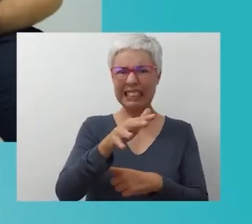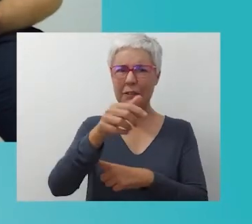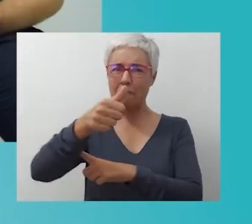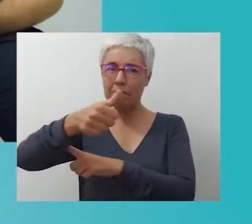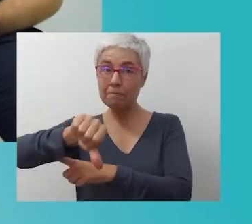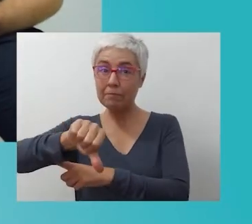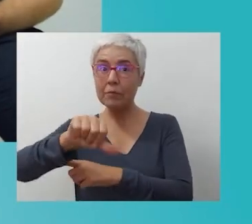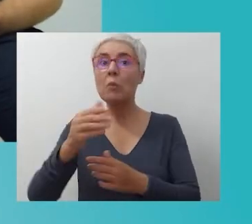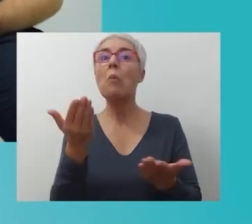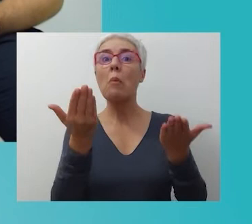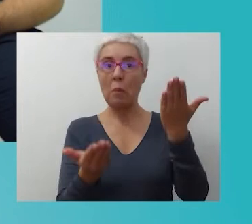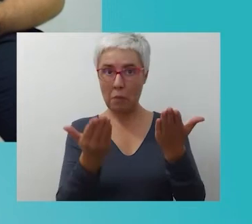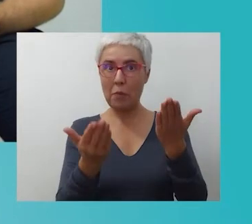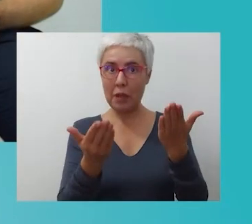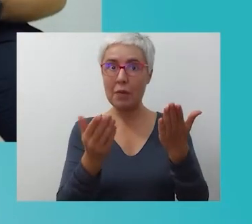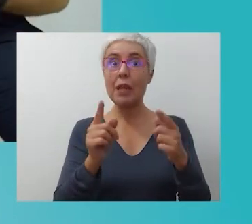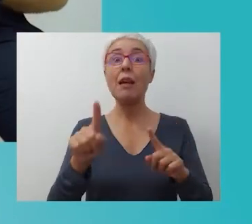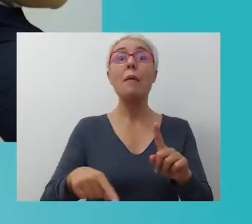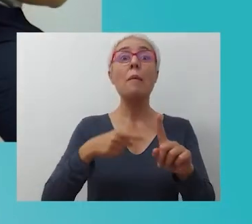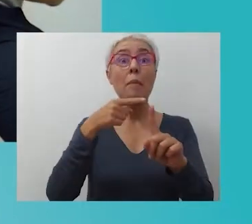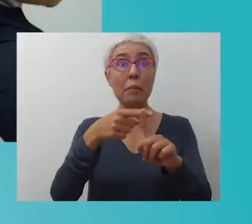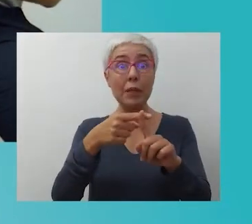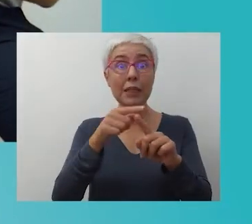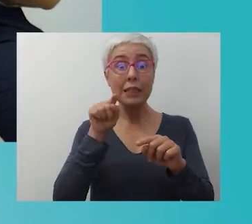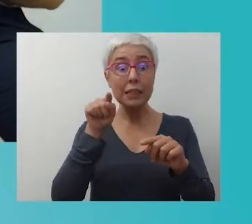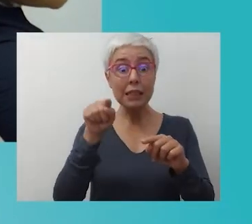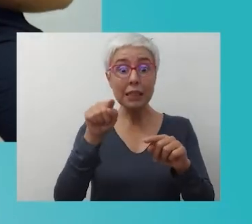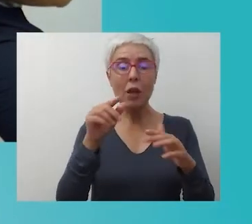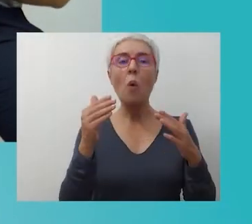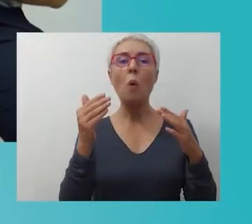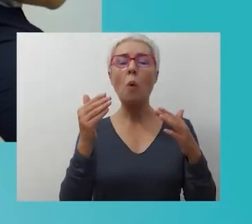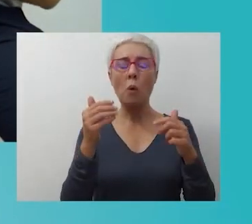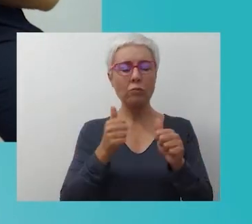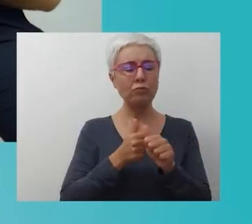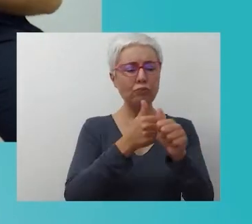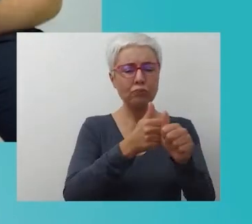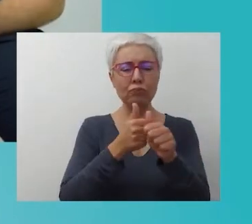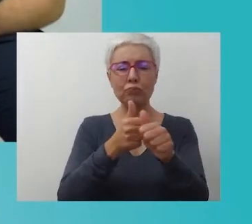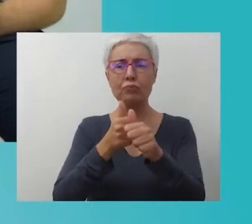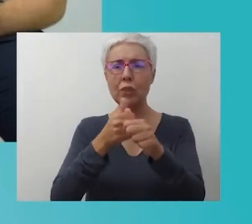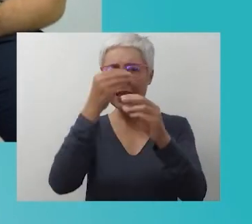detection of pre-malignancy cases. In addition, it provides treatment effectiveness